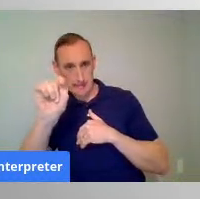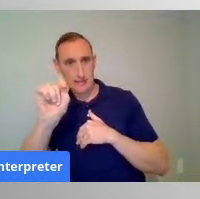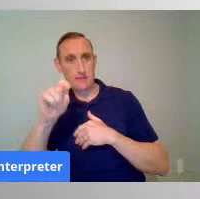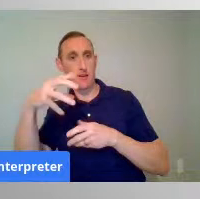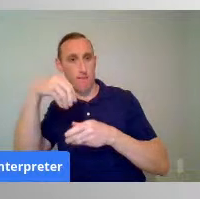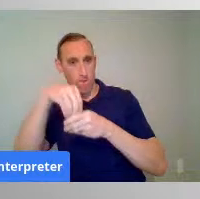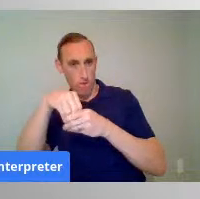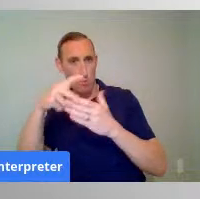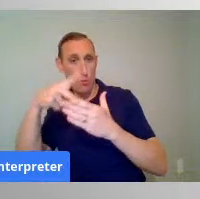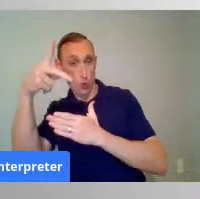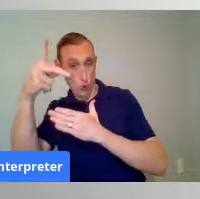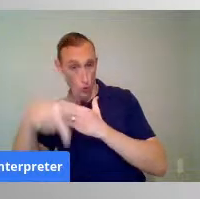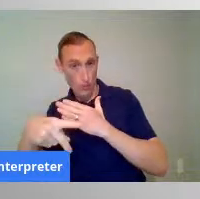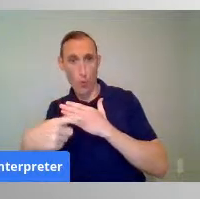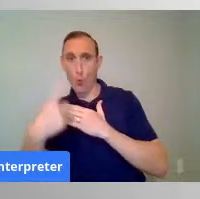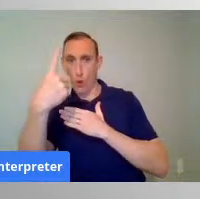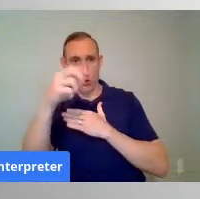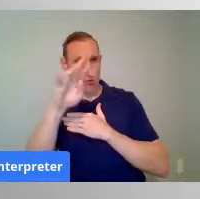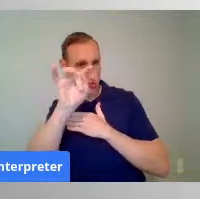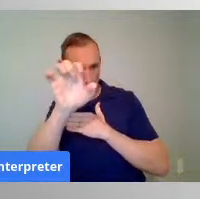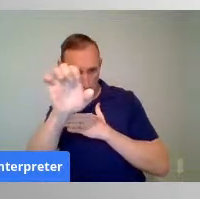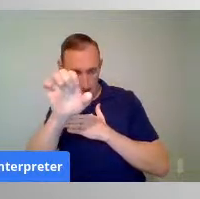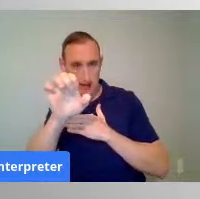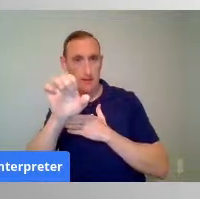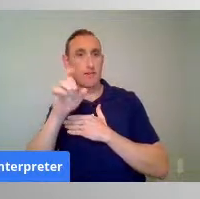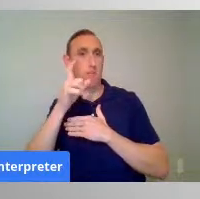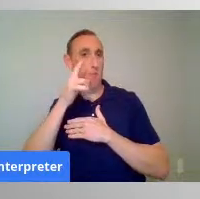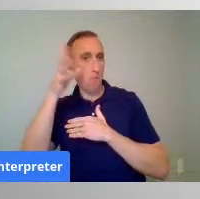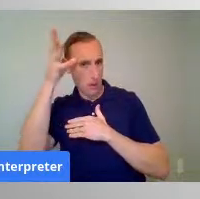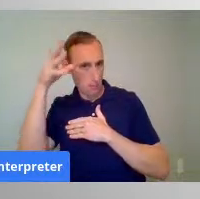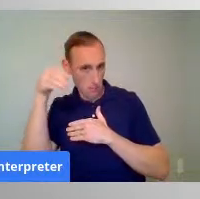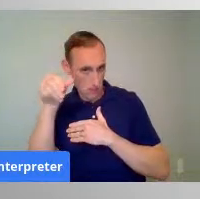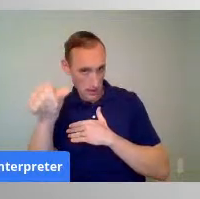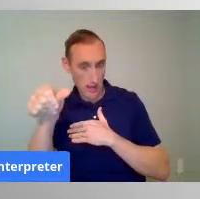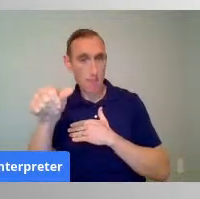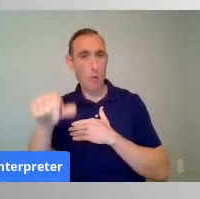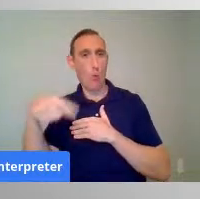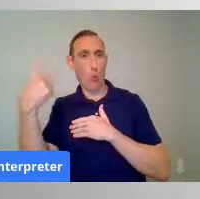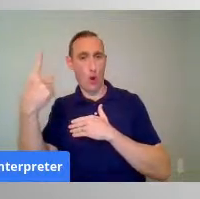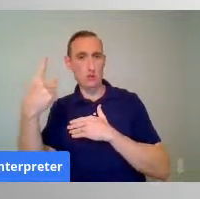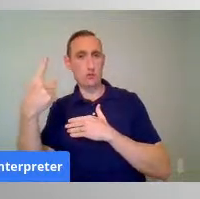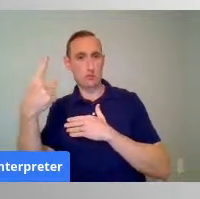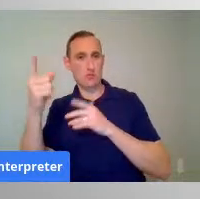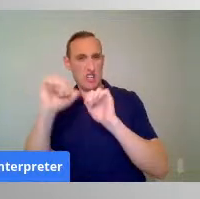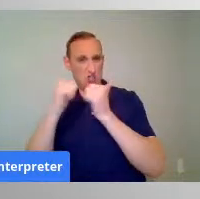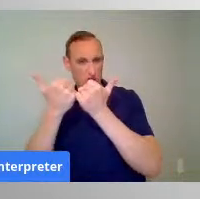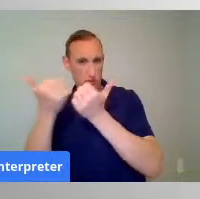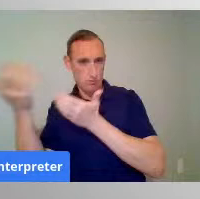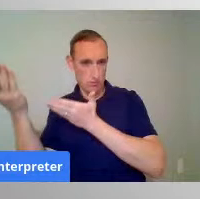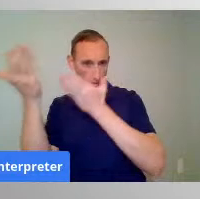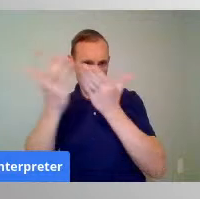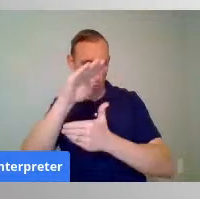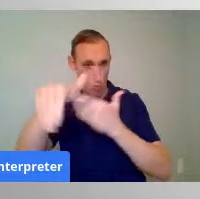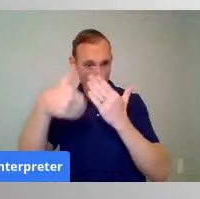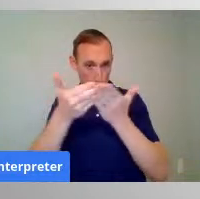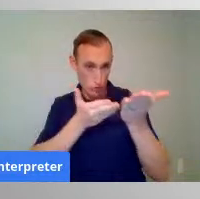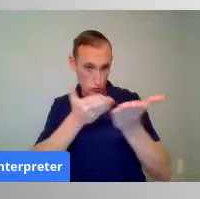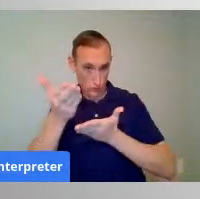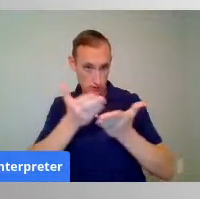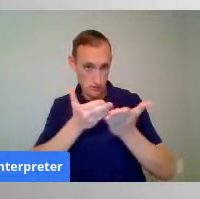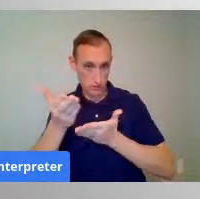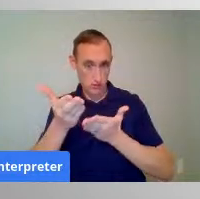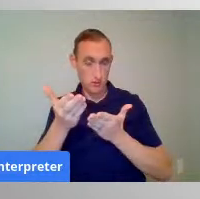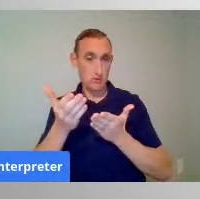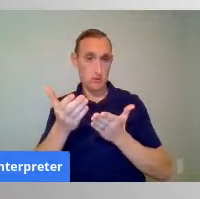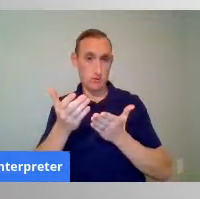have one parent rate going to someone who can provide all those services. The other thing is, and this is something